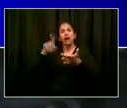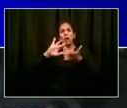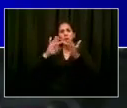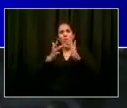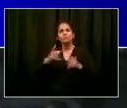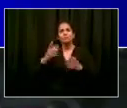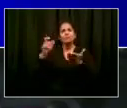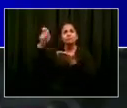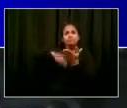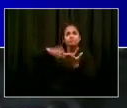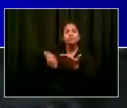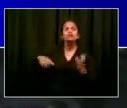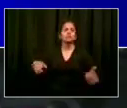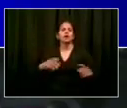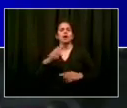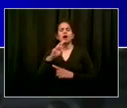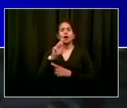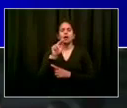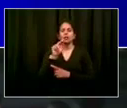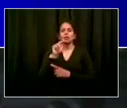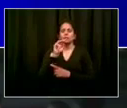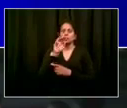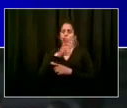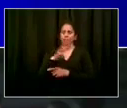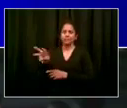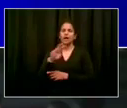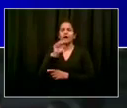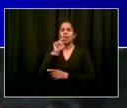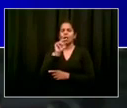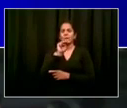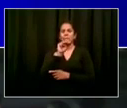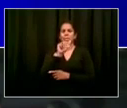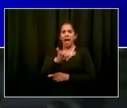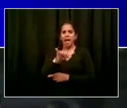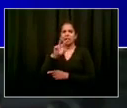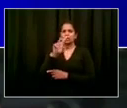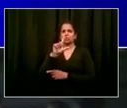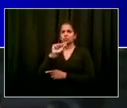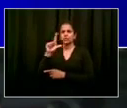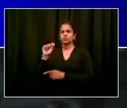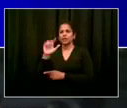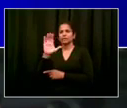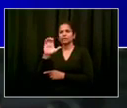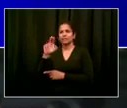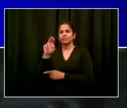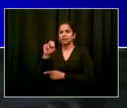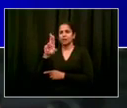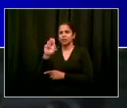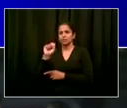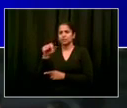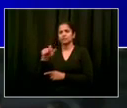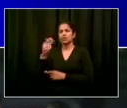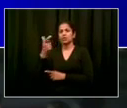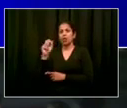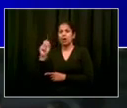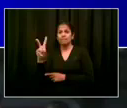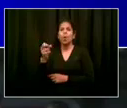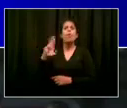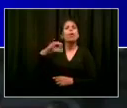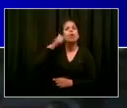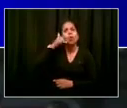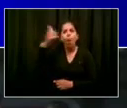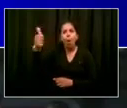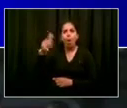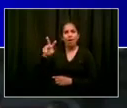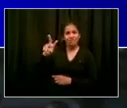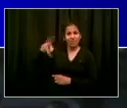All right, now let's go to some important news from the last 24 hours. Again, absolutely crucial to